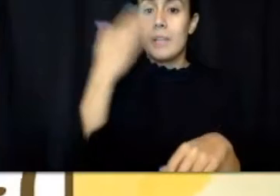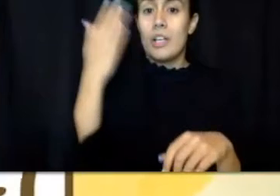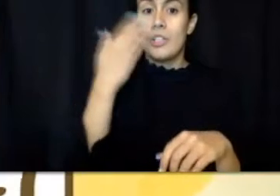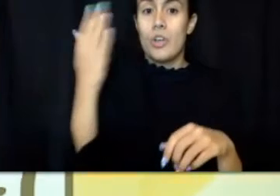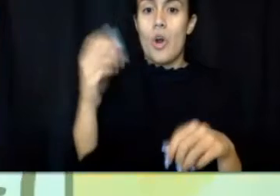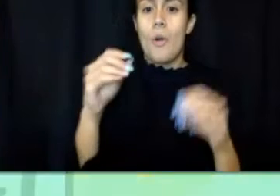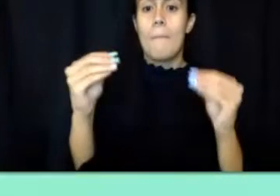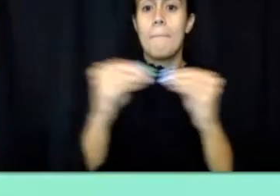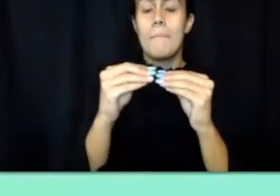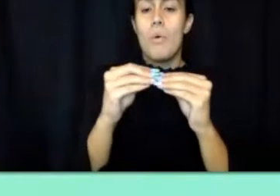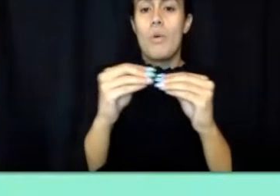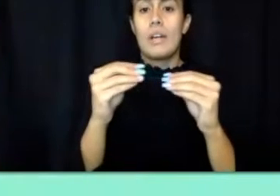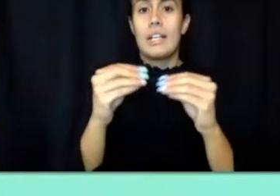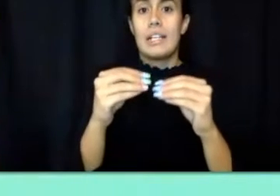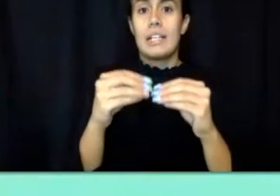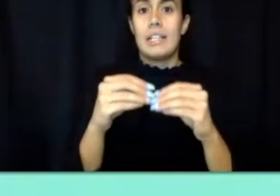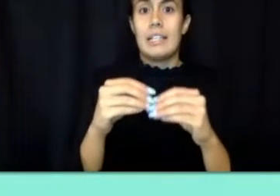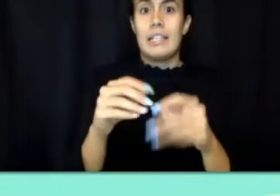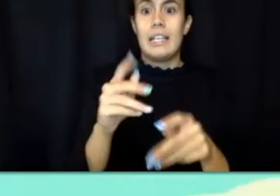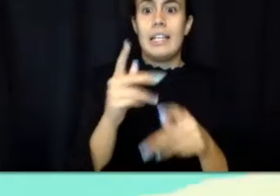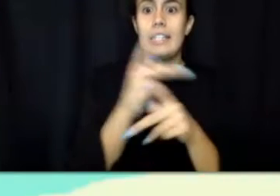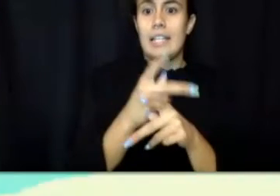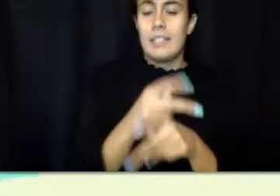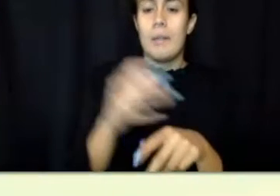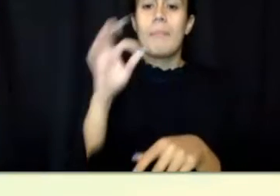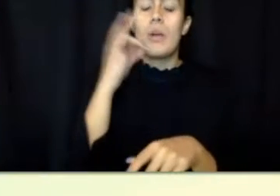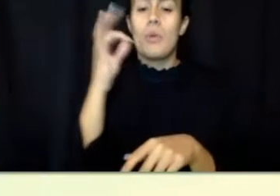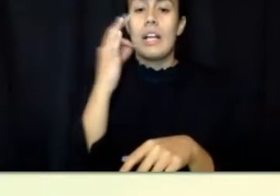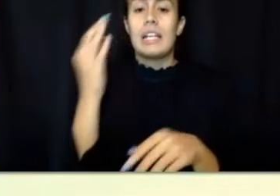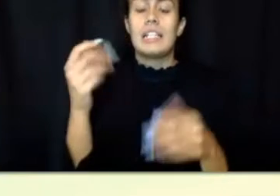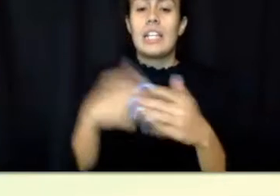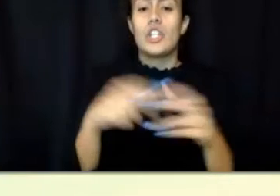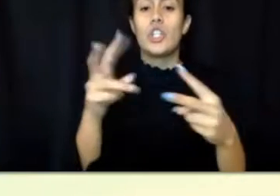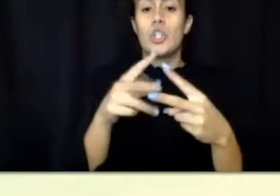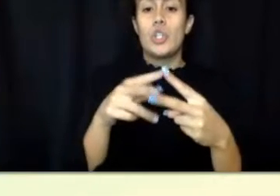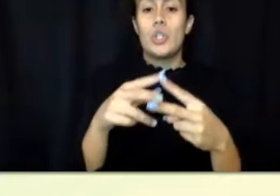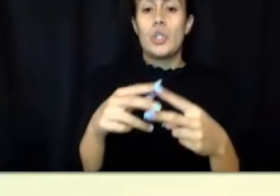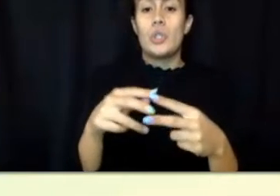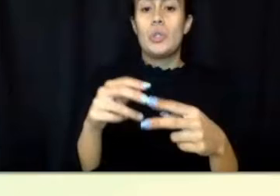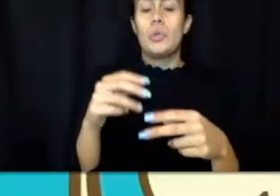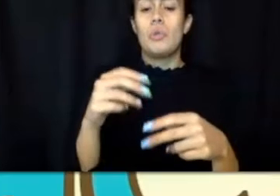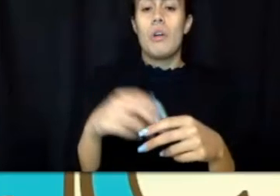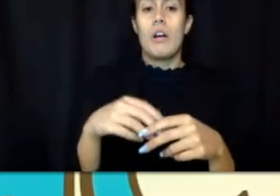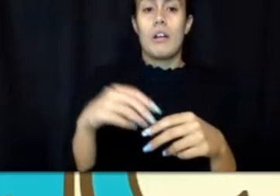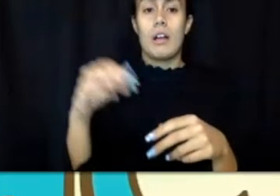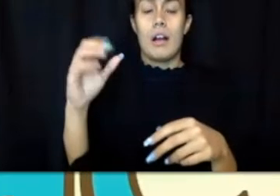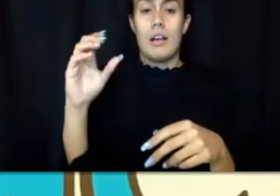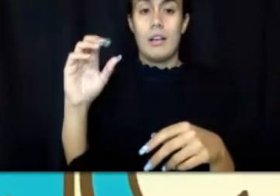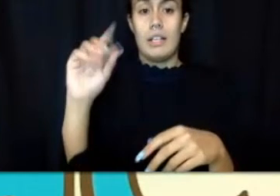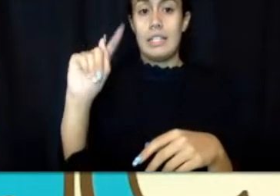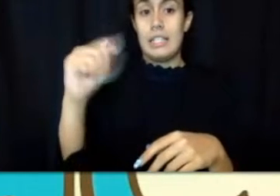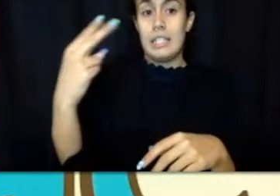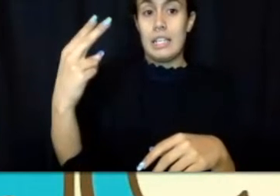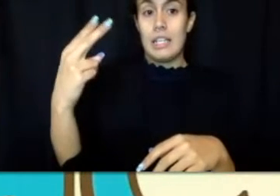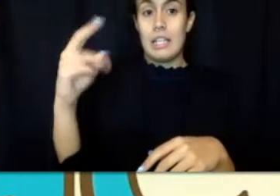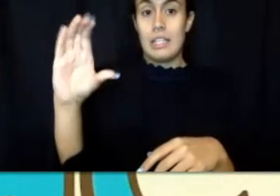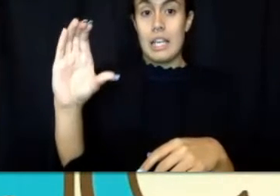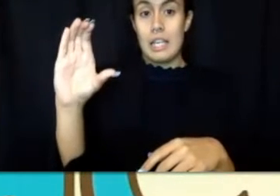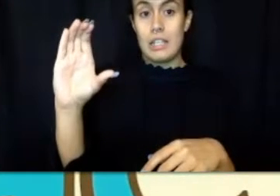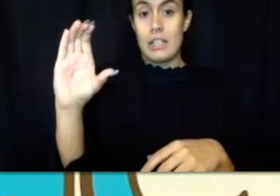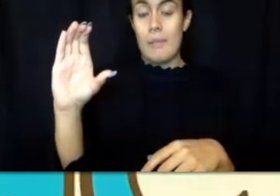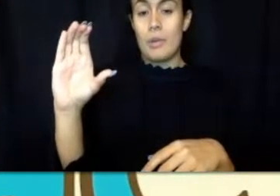more intense. Marijuana contains two main active compounds,